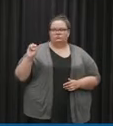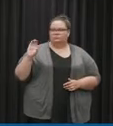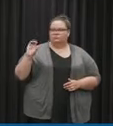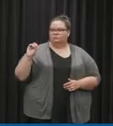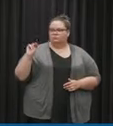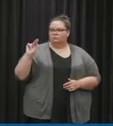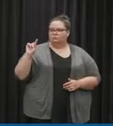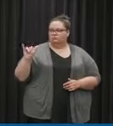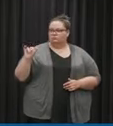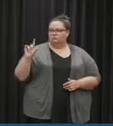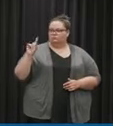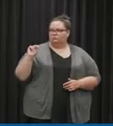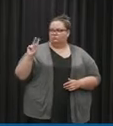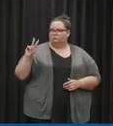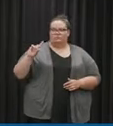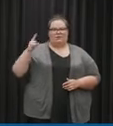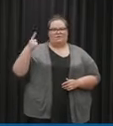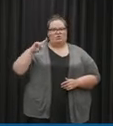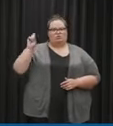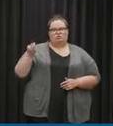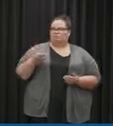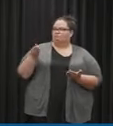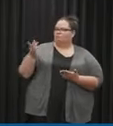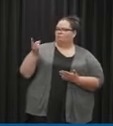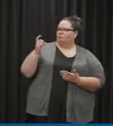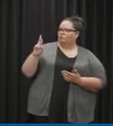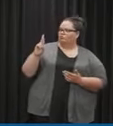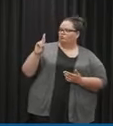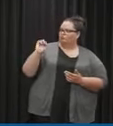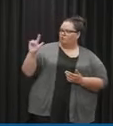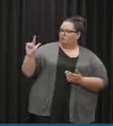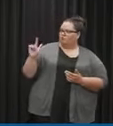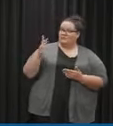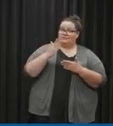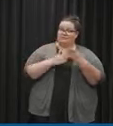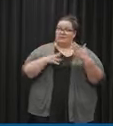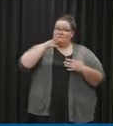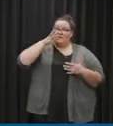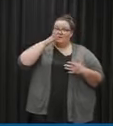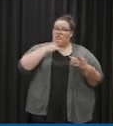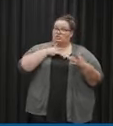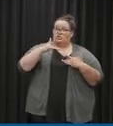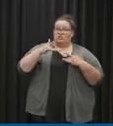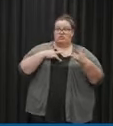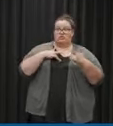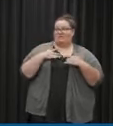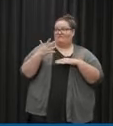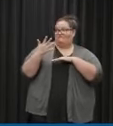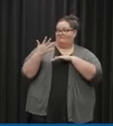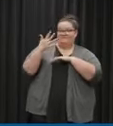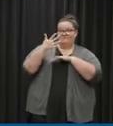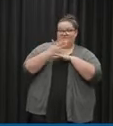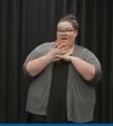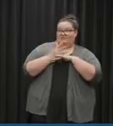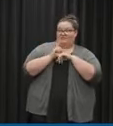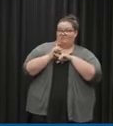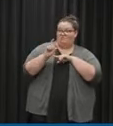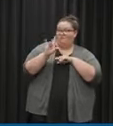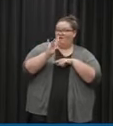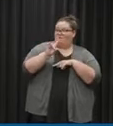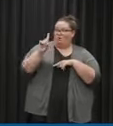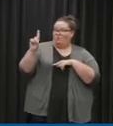My first question is for Dr. Russell. Dr. Russell, some parents are expressing concern that it can take up to 5 days from when 811